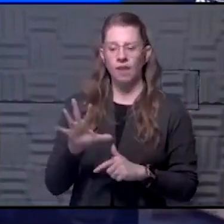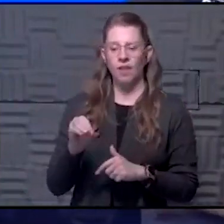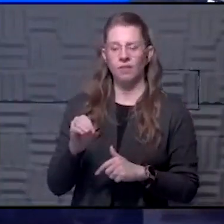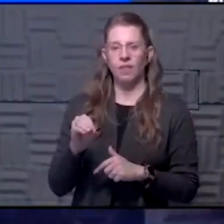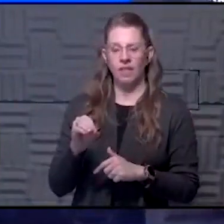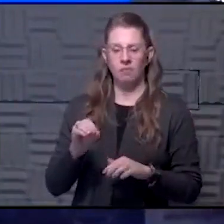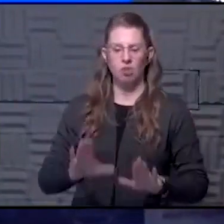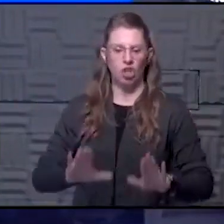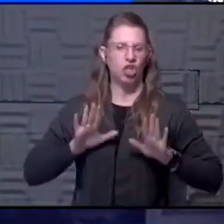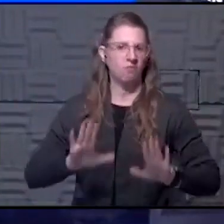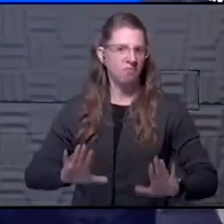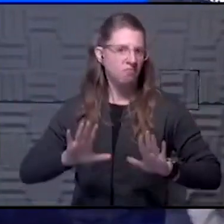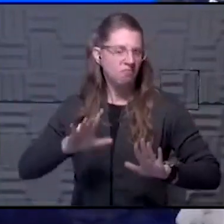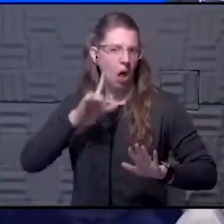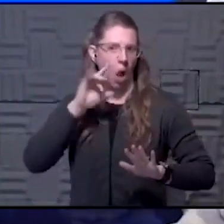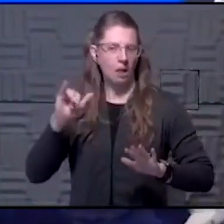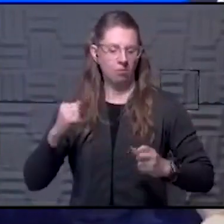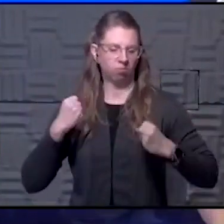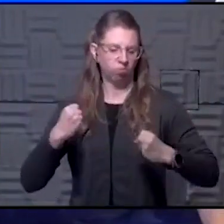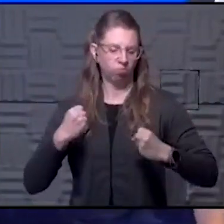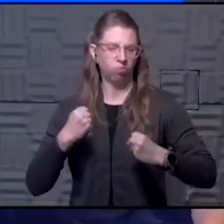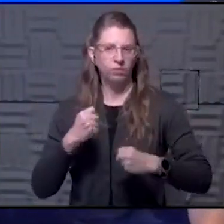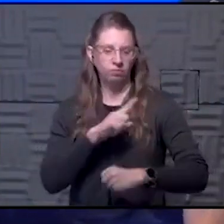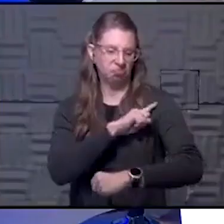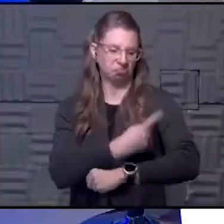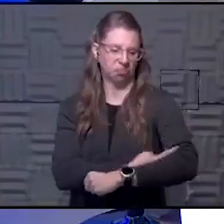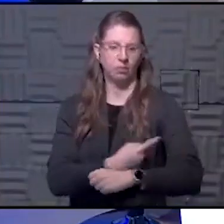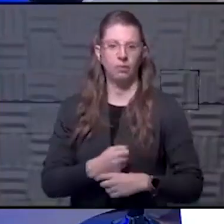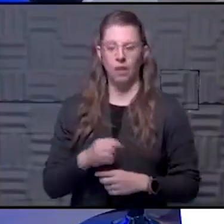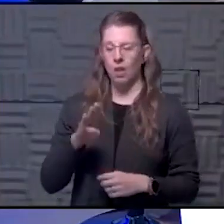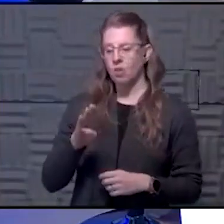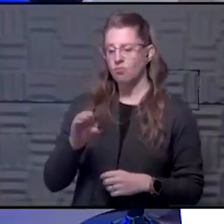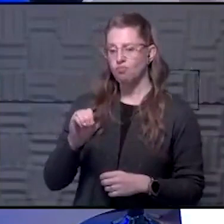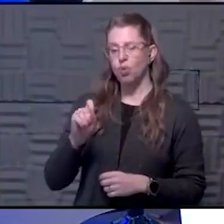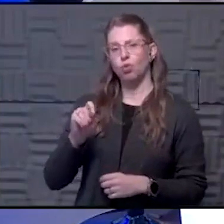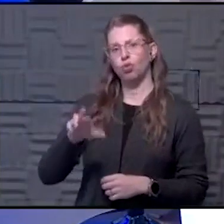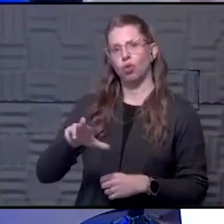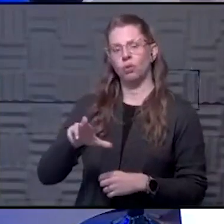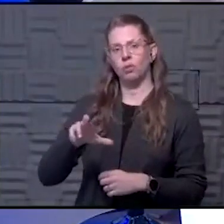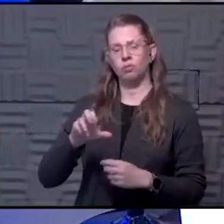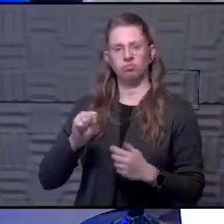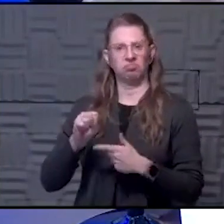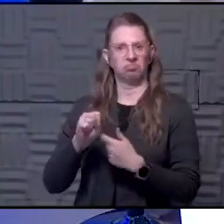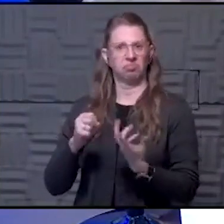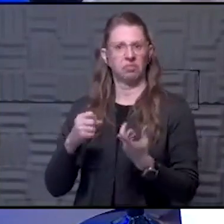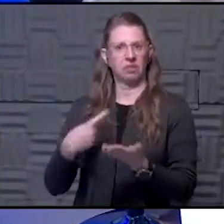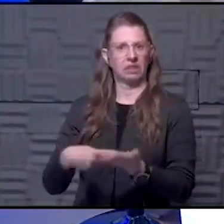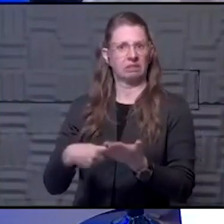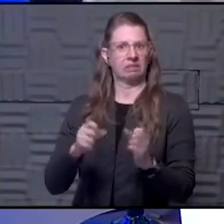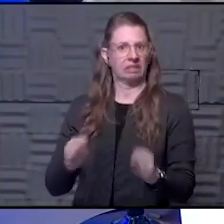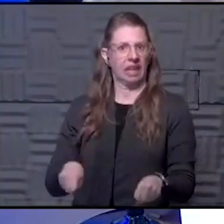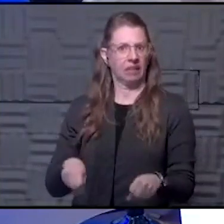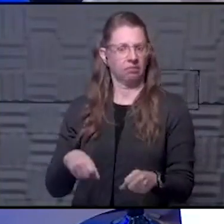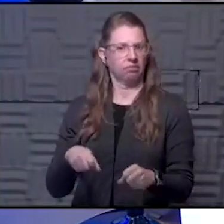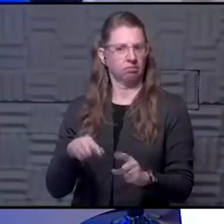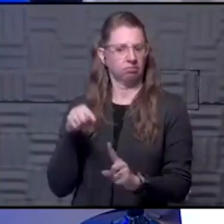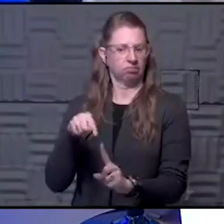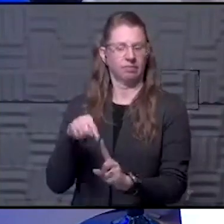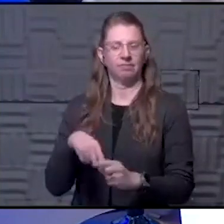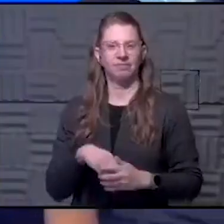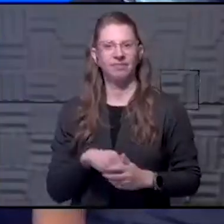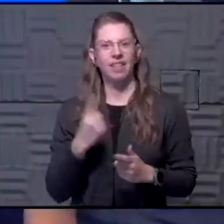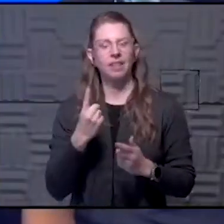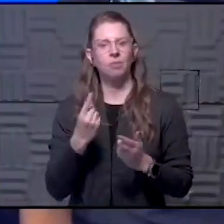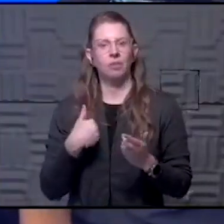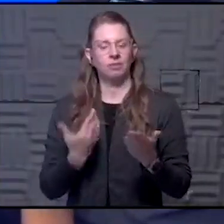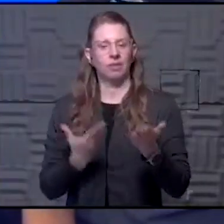push-ups in, made sure I could look like I was buff. We can talk about if there's boosters or anything else that we need. We can talk about that. Yeah. Well, somebody actually